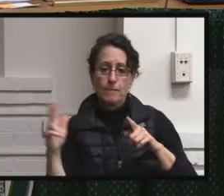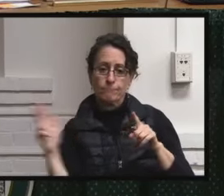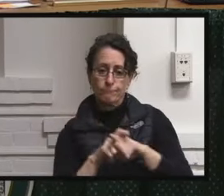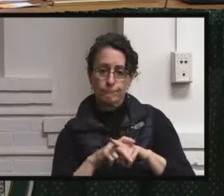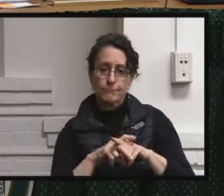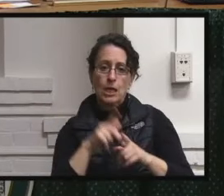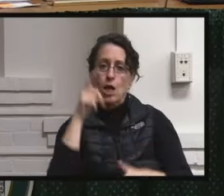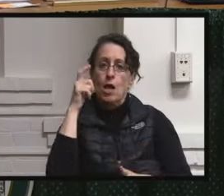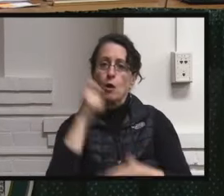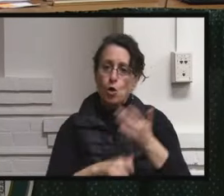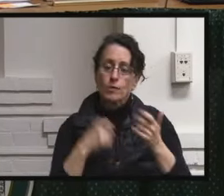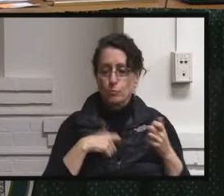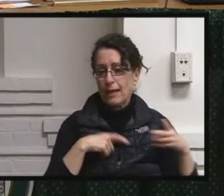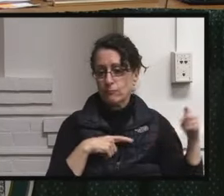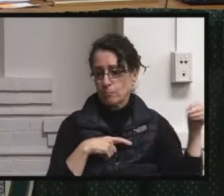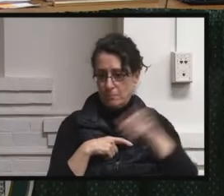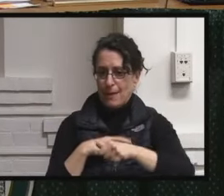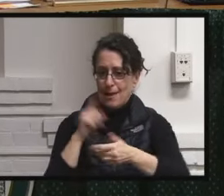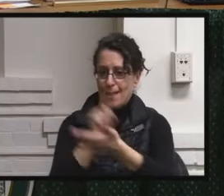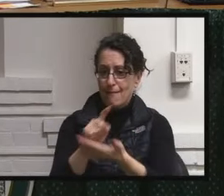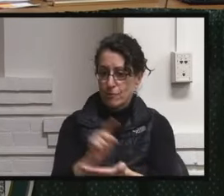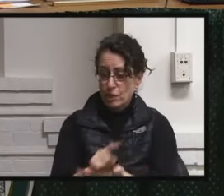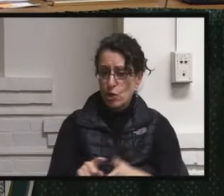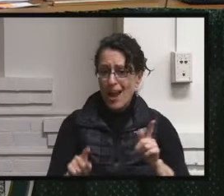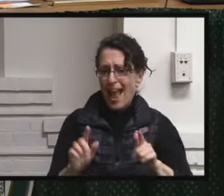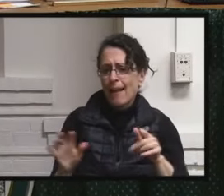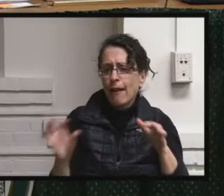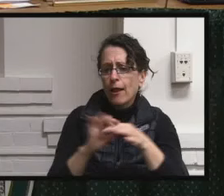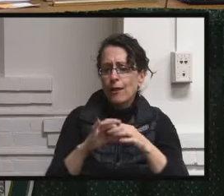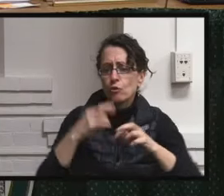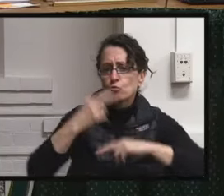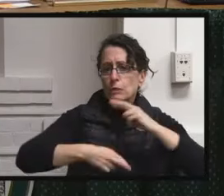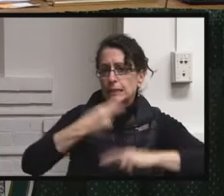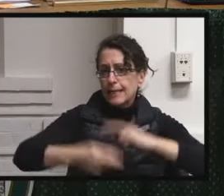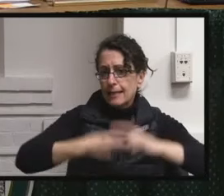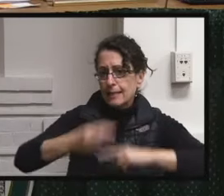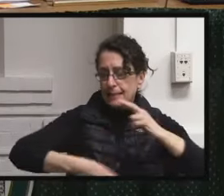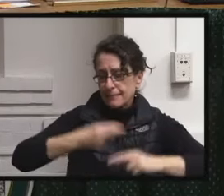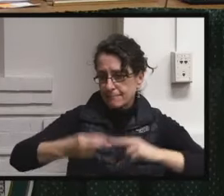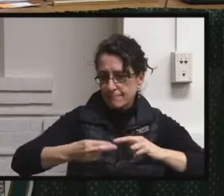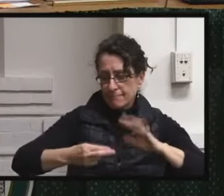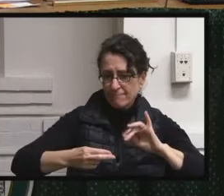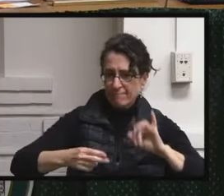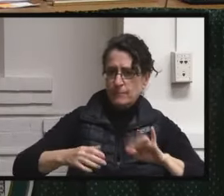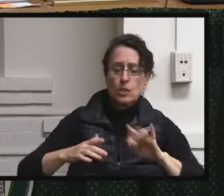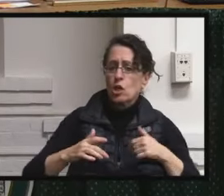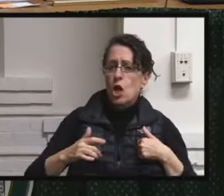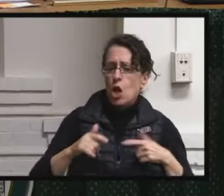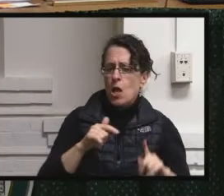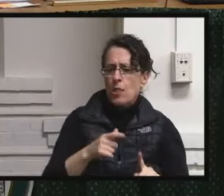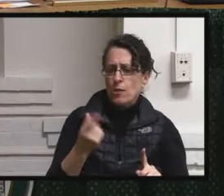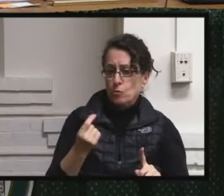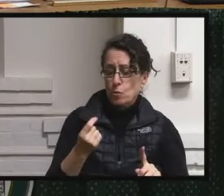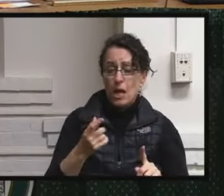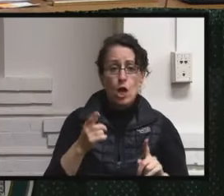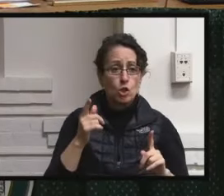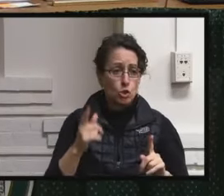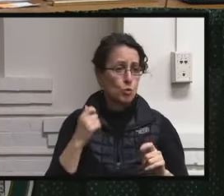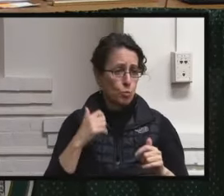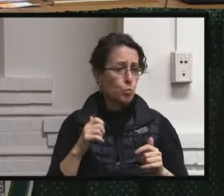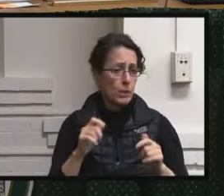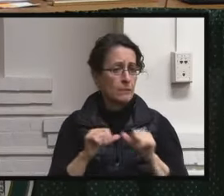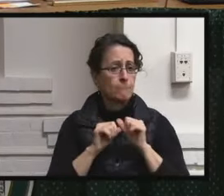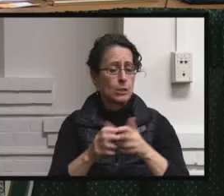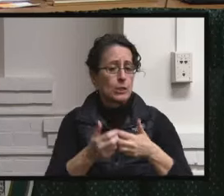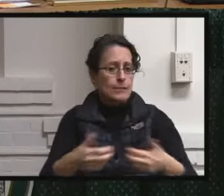Because there has been question about whether we should continue with our dual stream